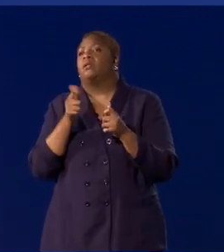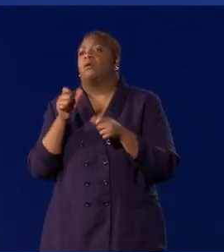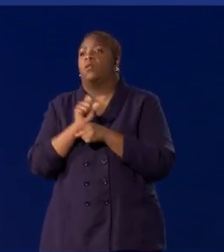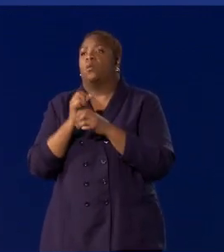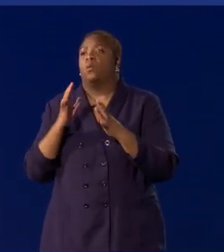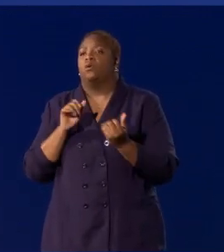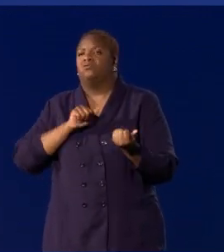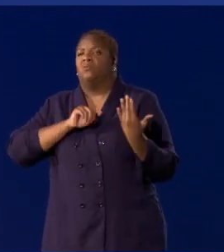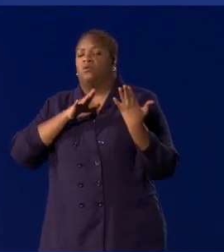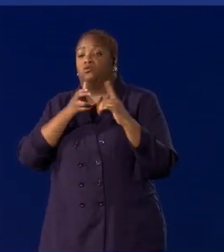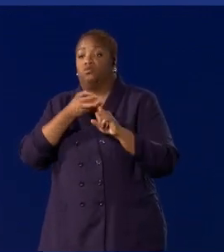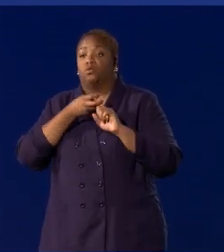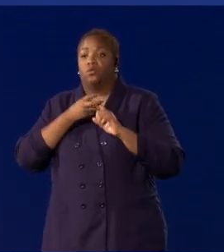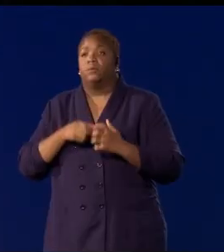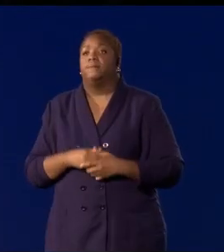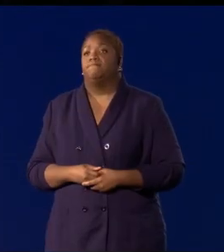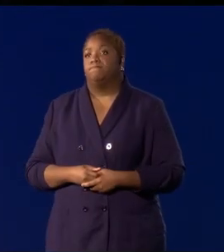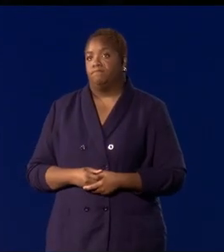are approaching recruitment.